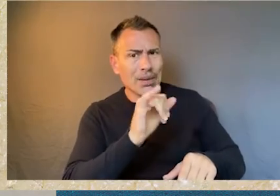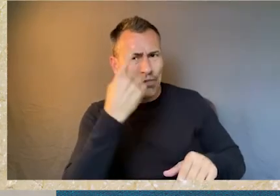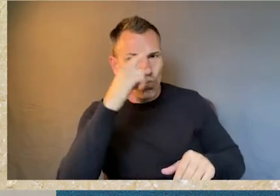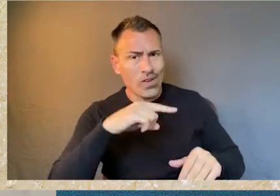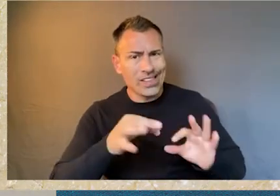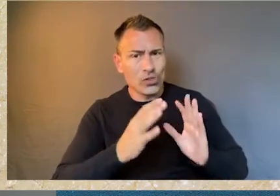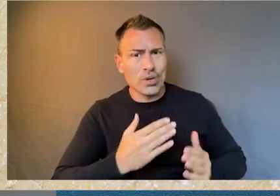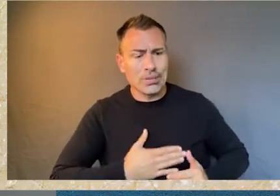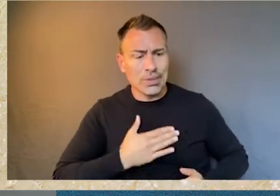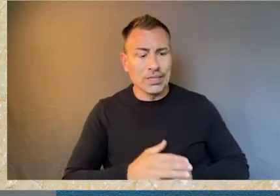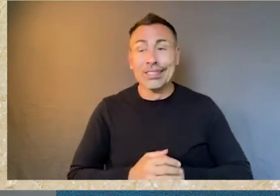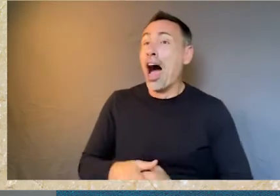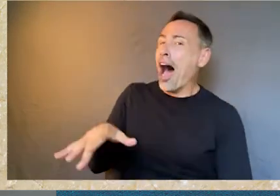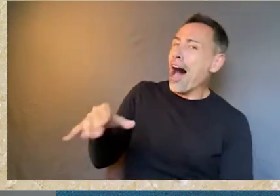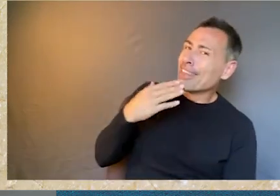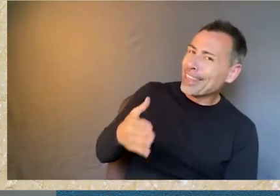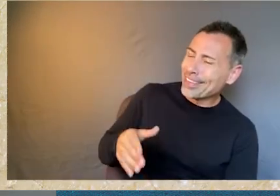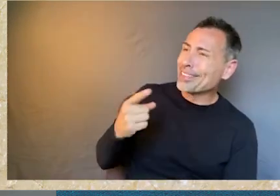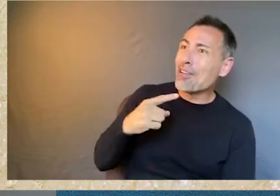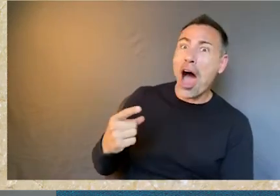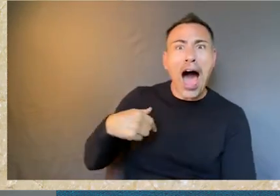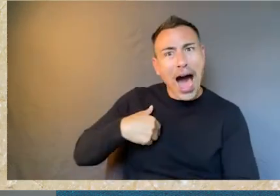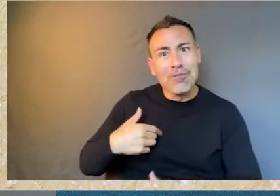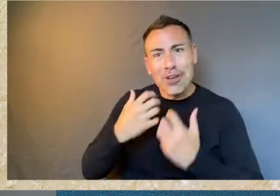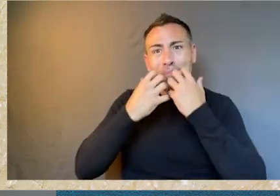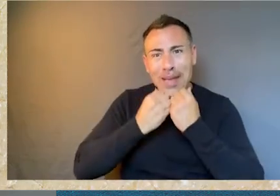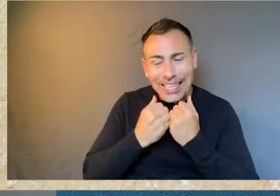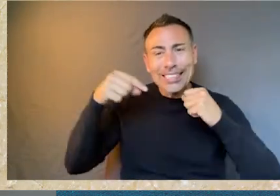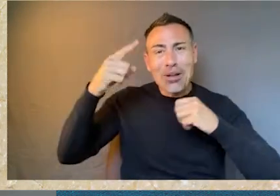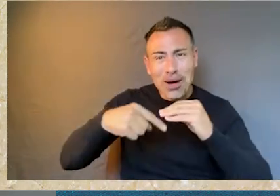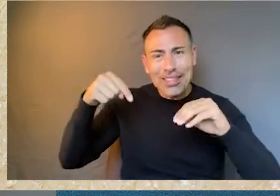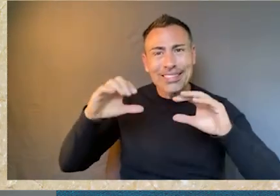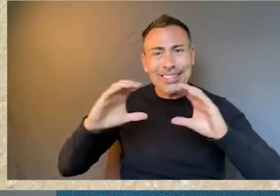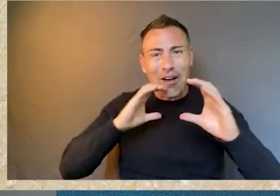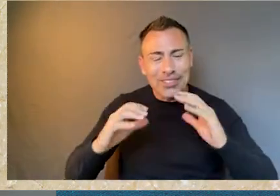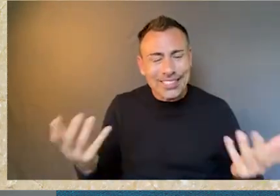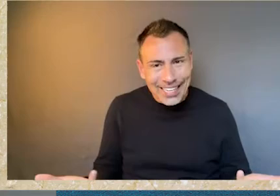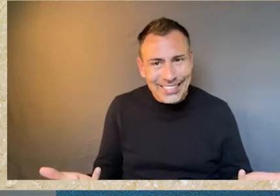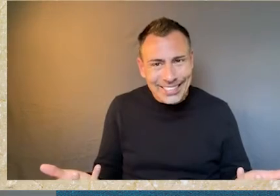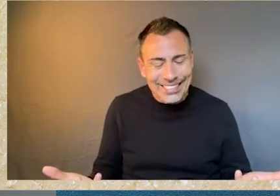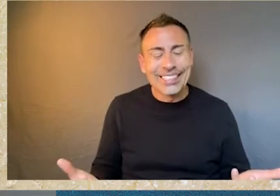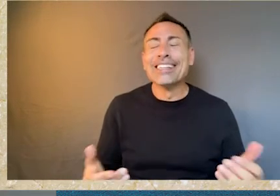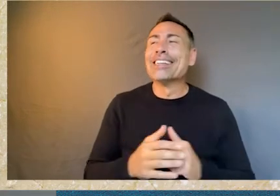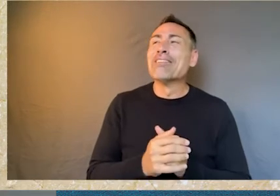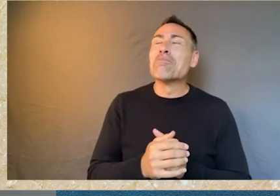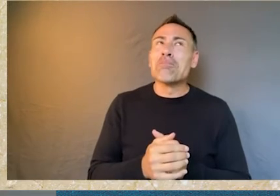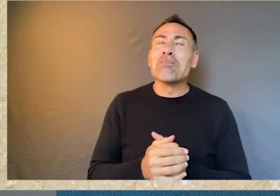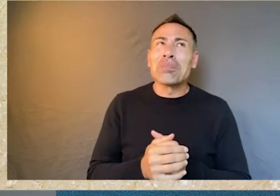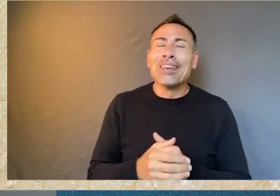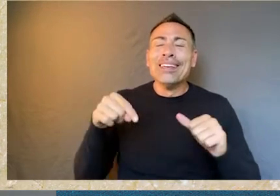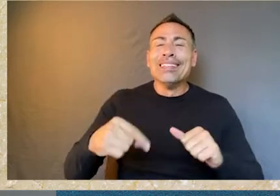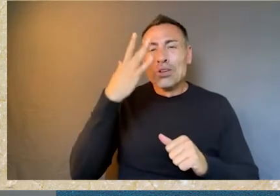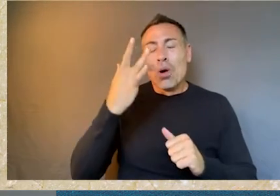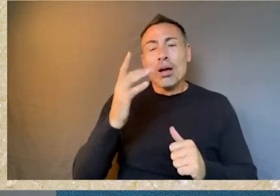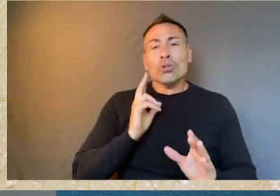Very passionate about this conversation. But this is why we joined the